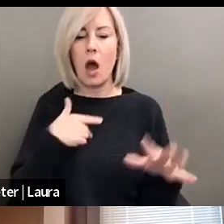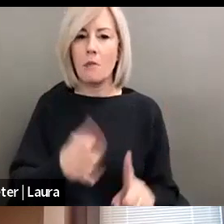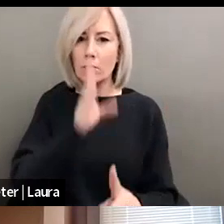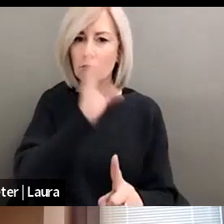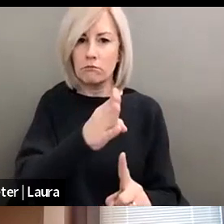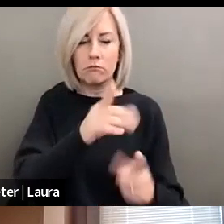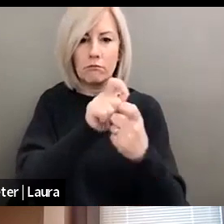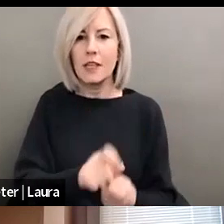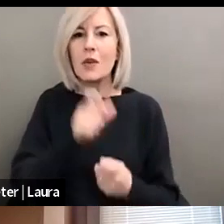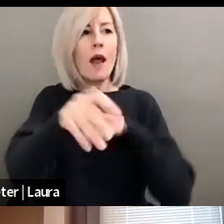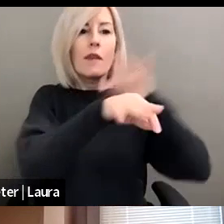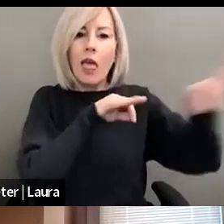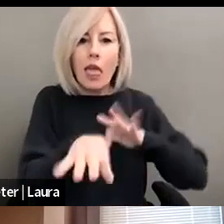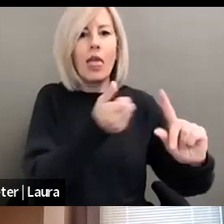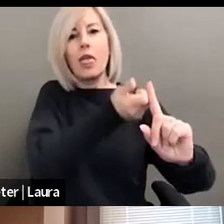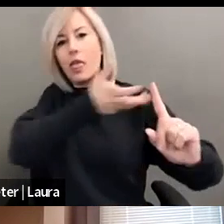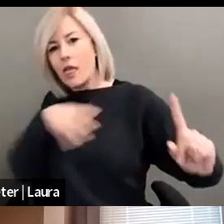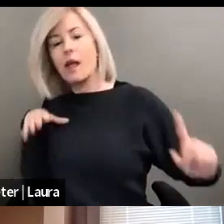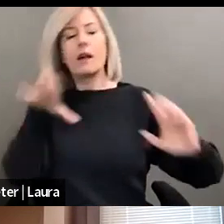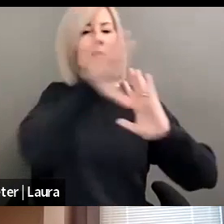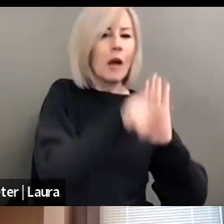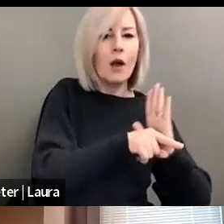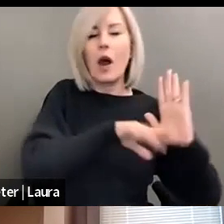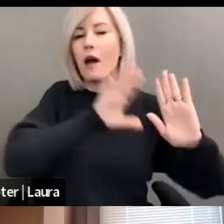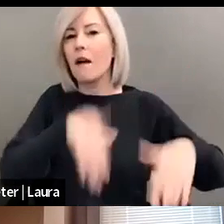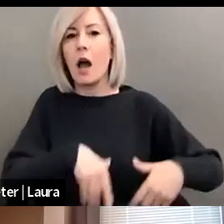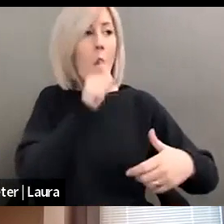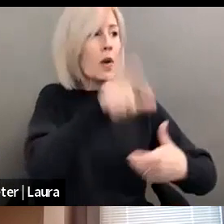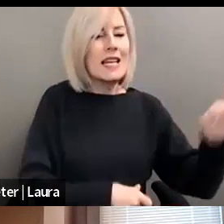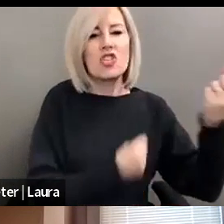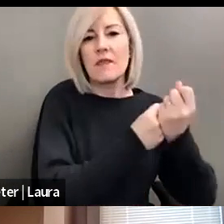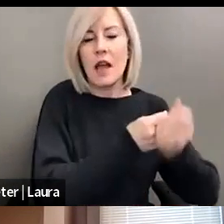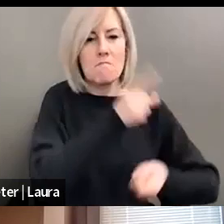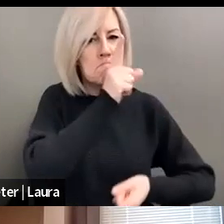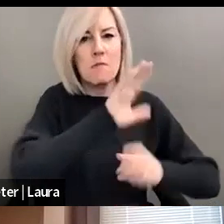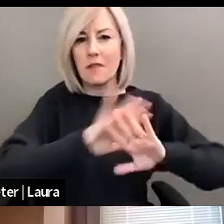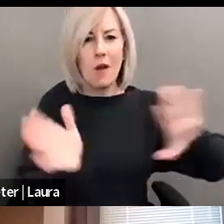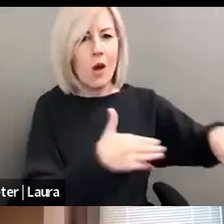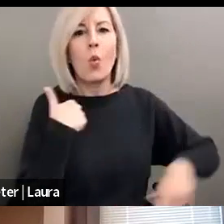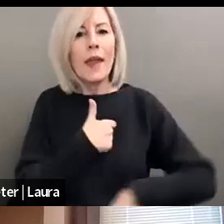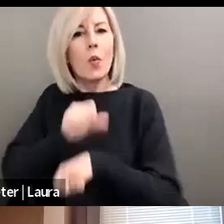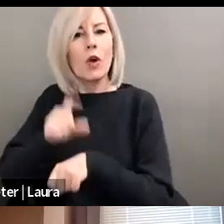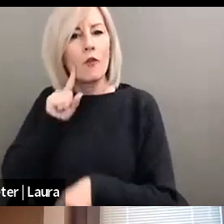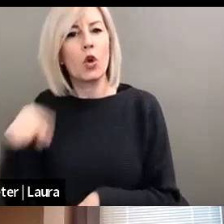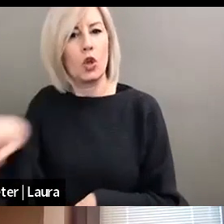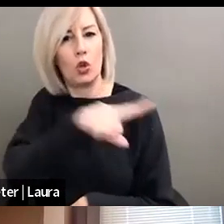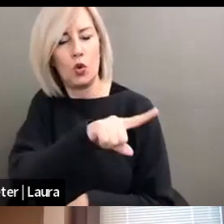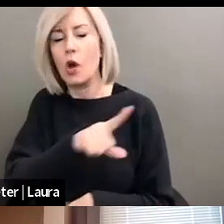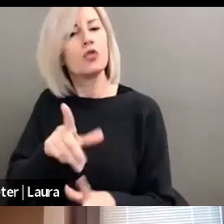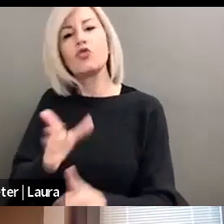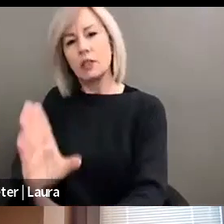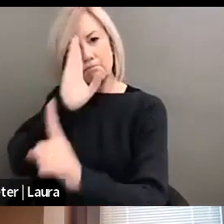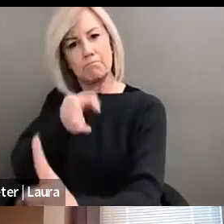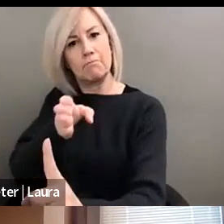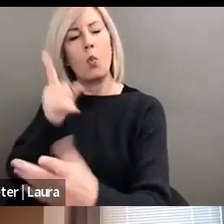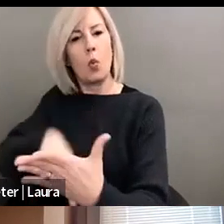don't have to explain anything to me. You don't have to give the background. I don't need a justification. We work for you. So just cut right to the point of